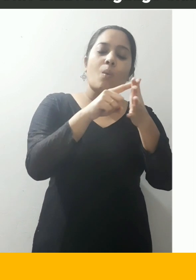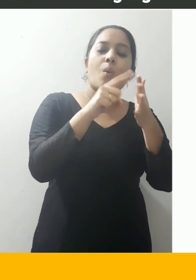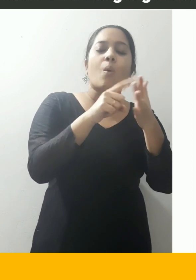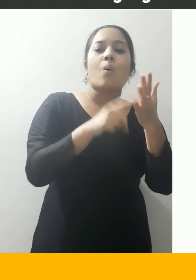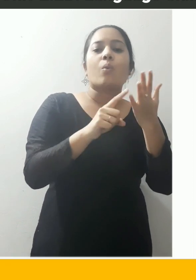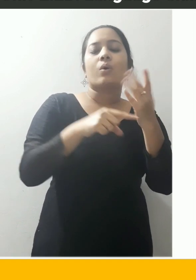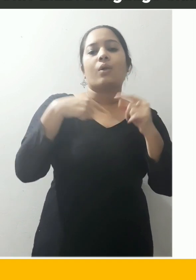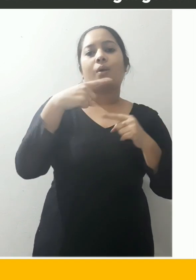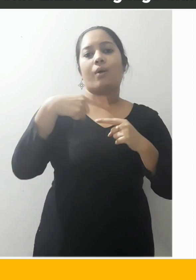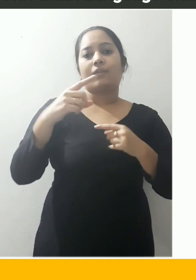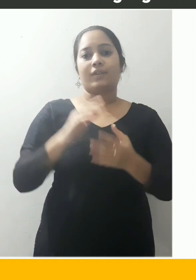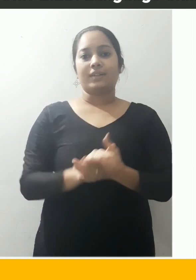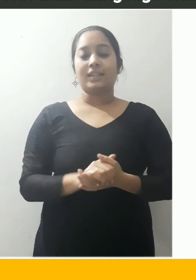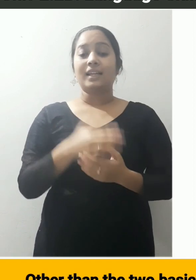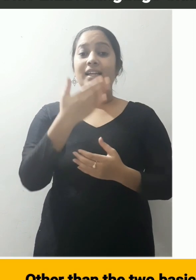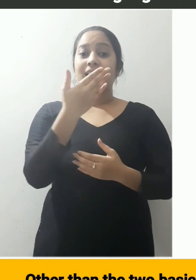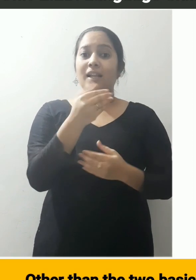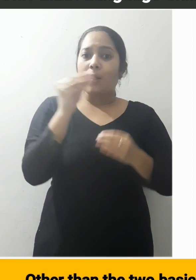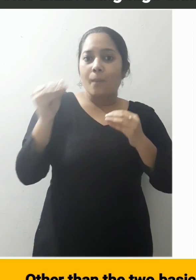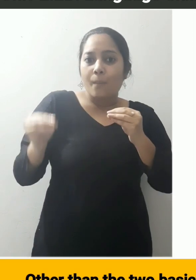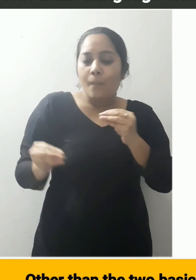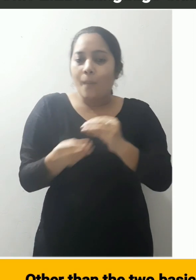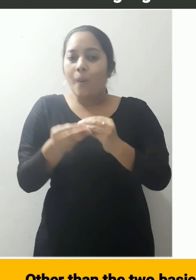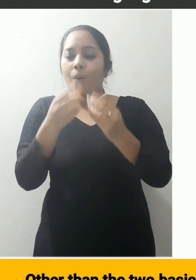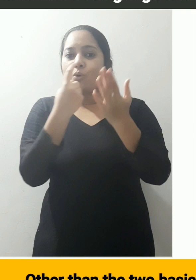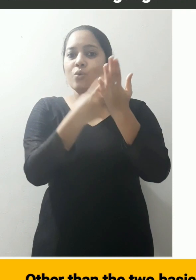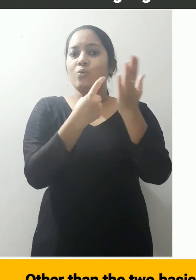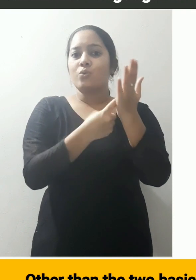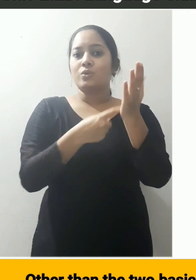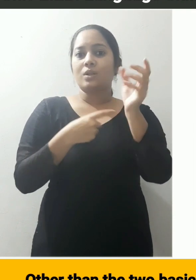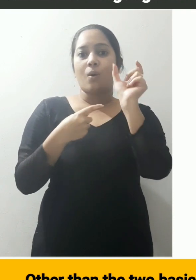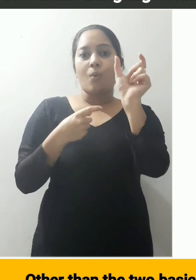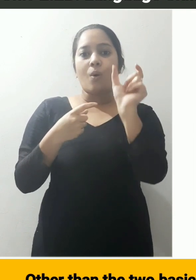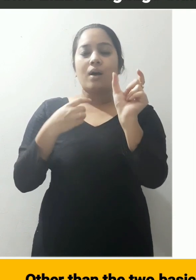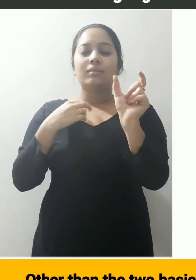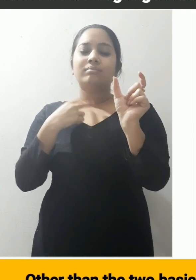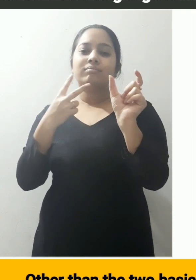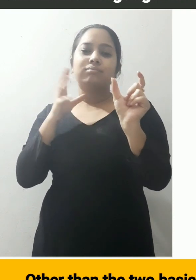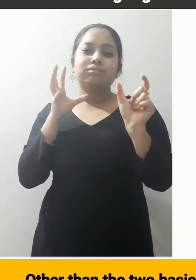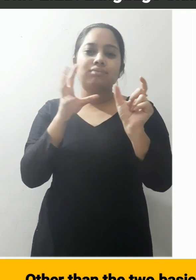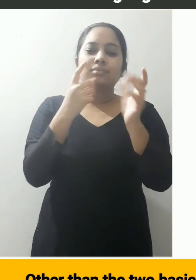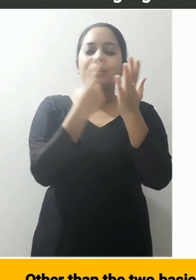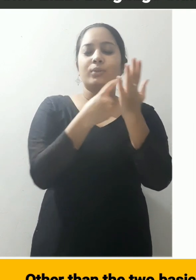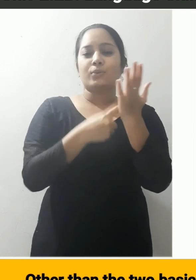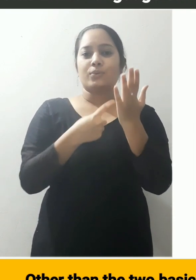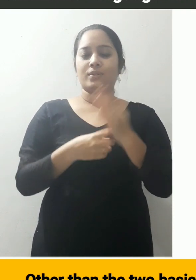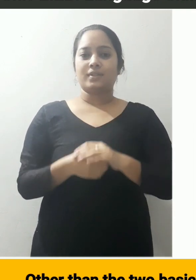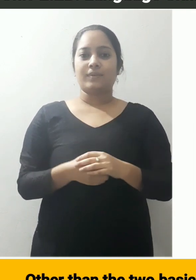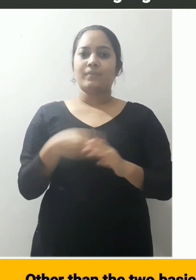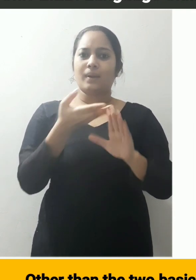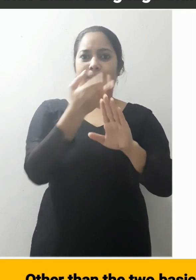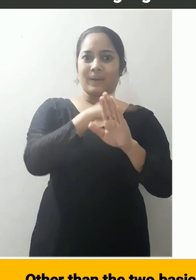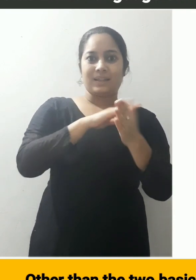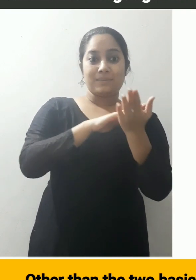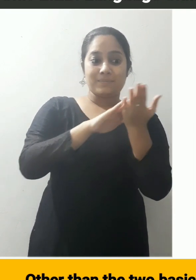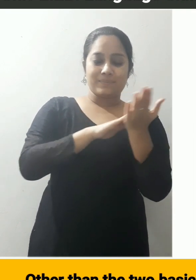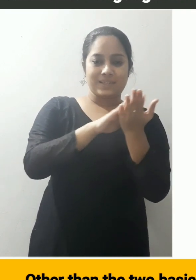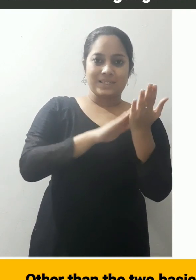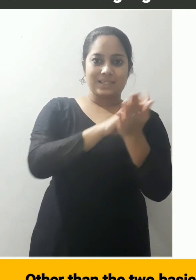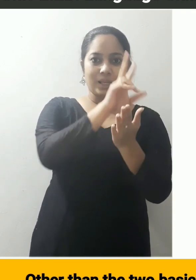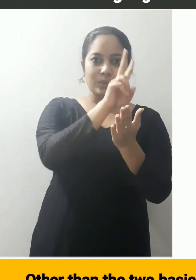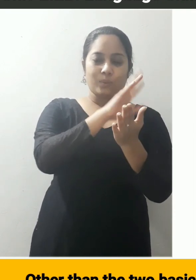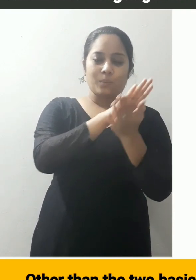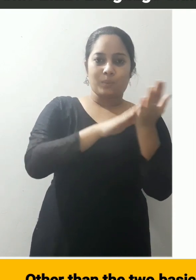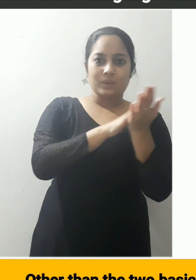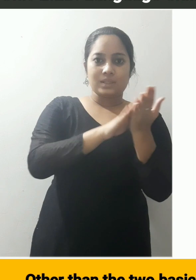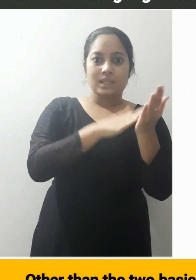Rules for word stress. Other than the 2 basic rules mentioned before, other rules are based